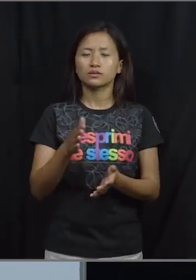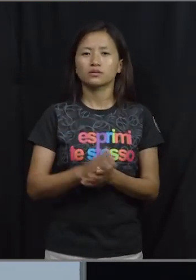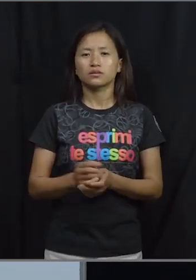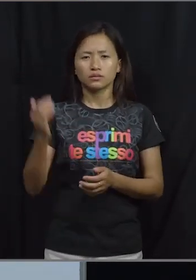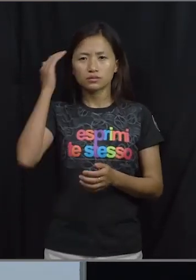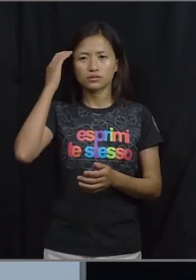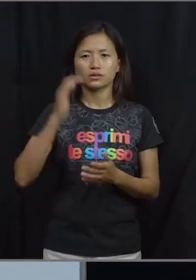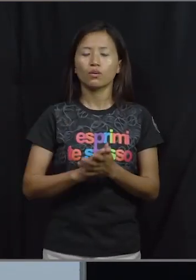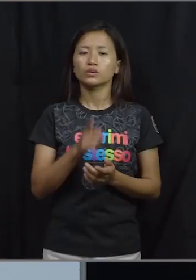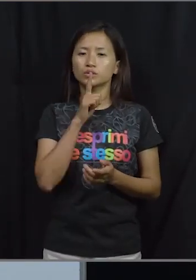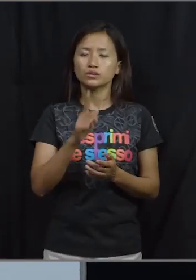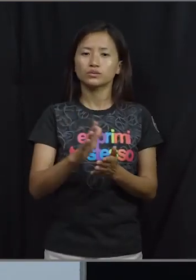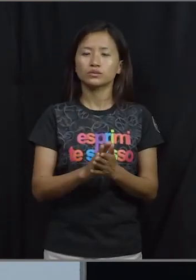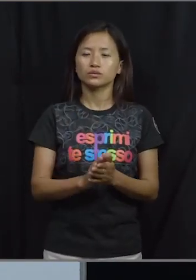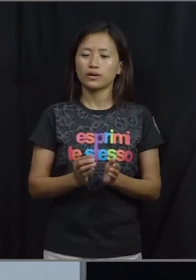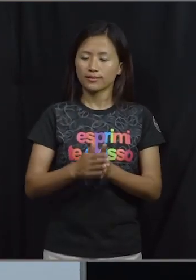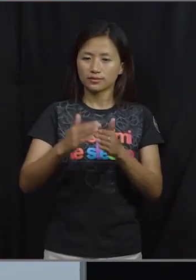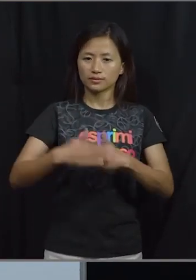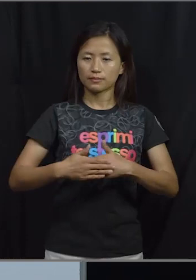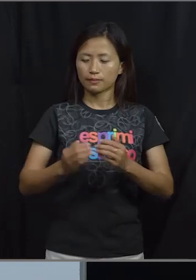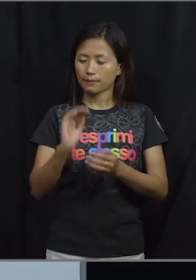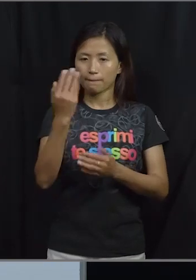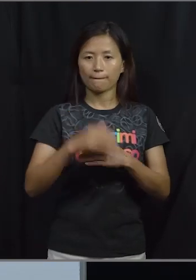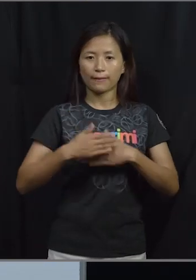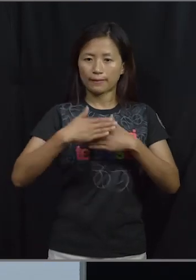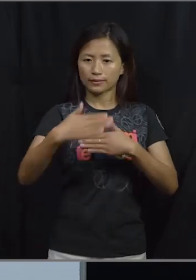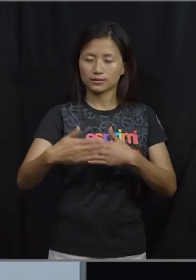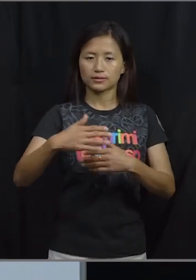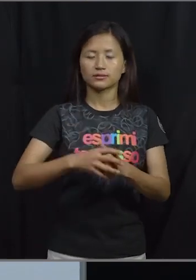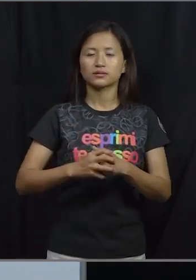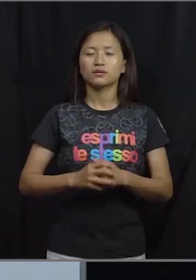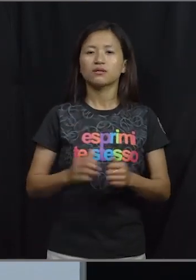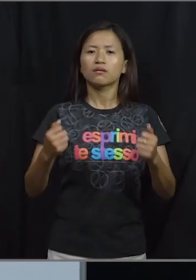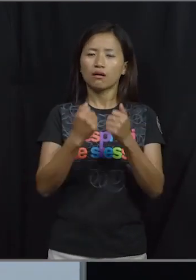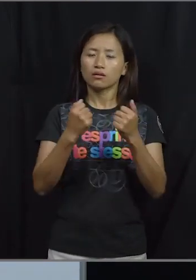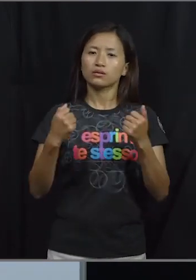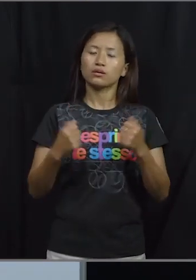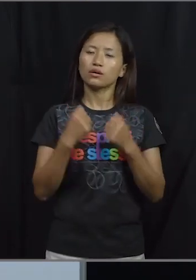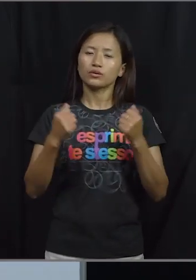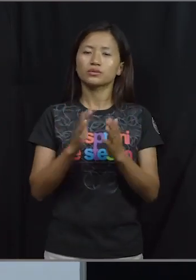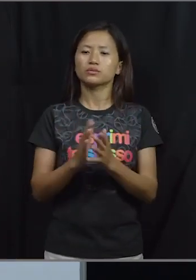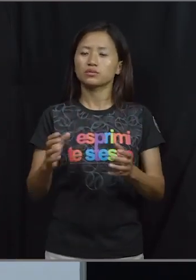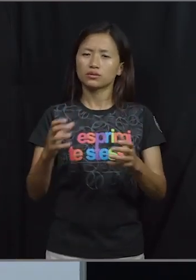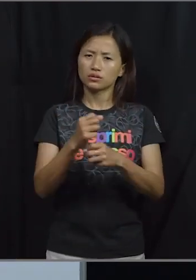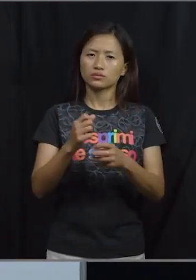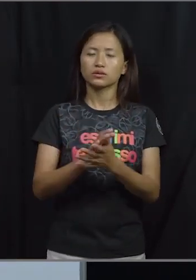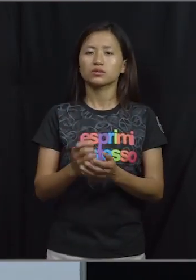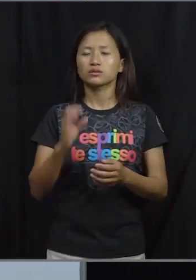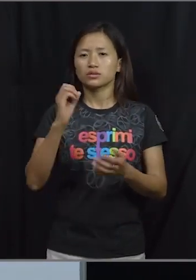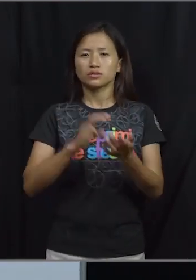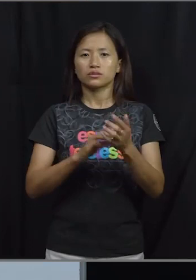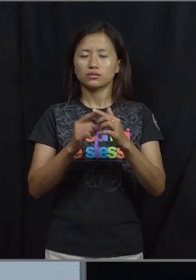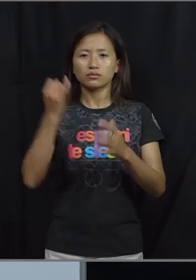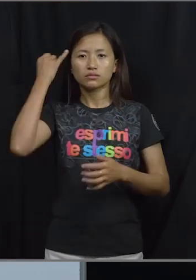it is quite true to some extent. And then these arguments, they try to contradict with one another,